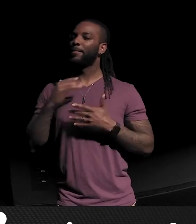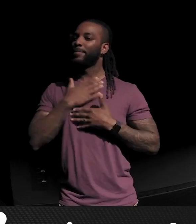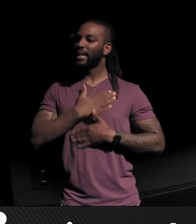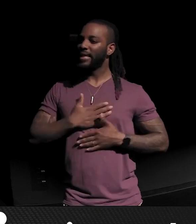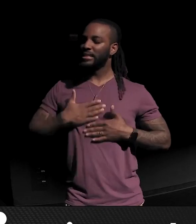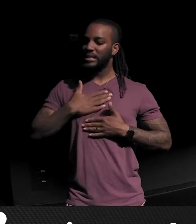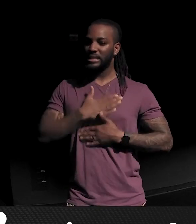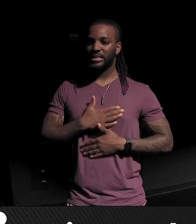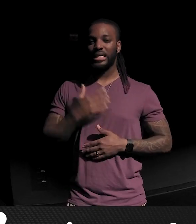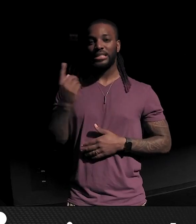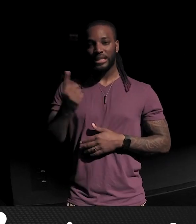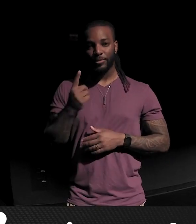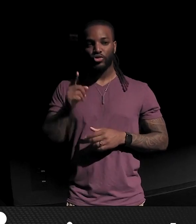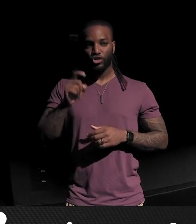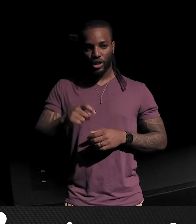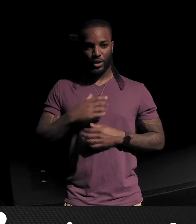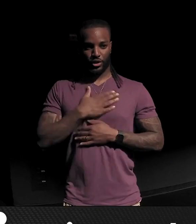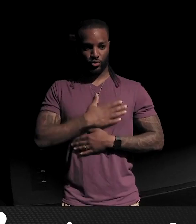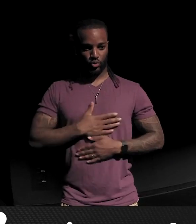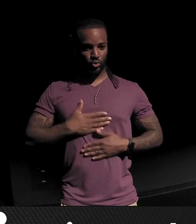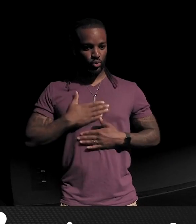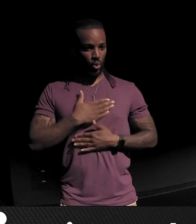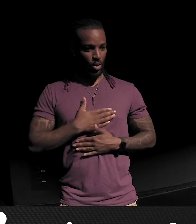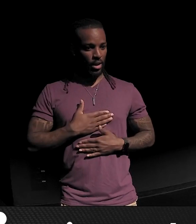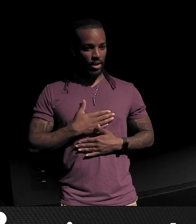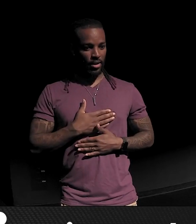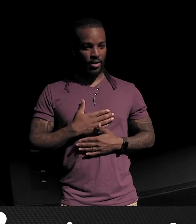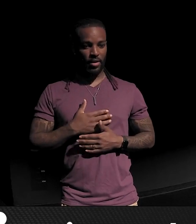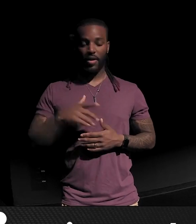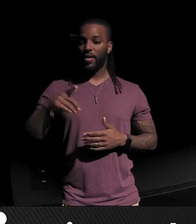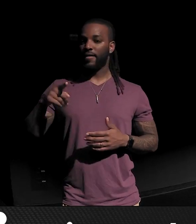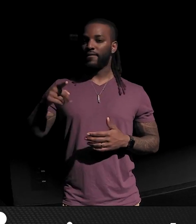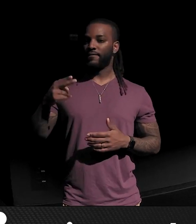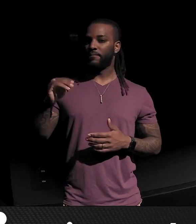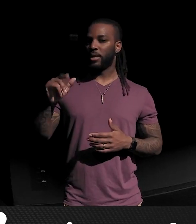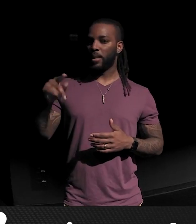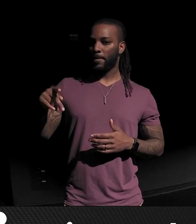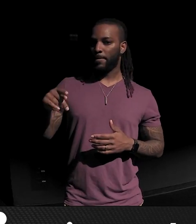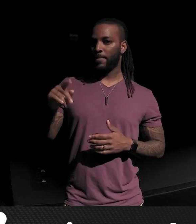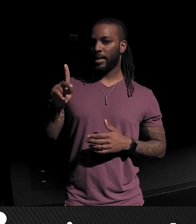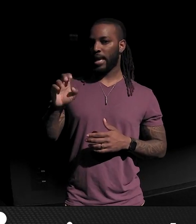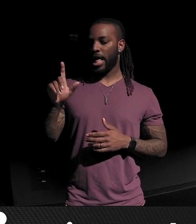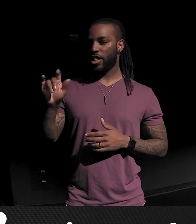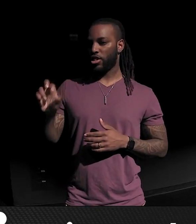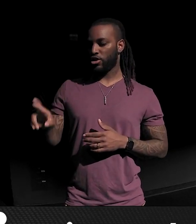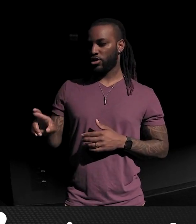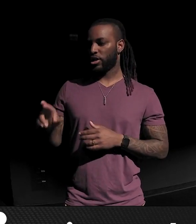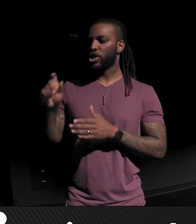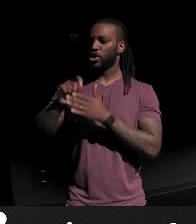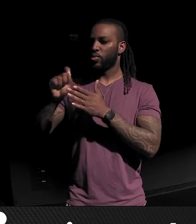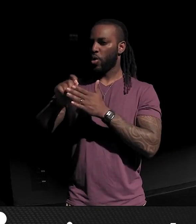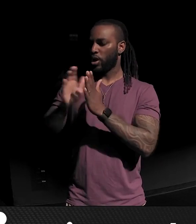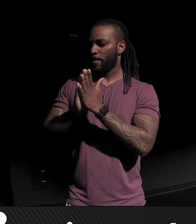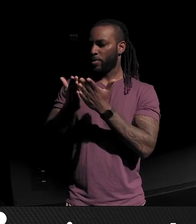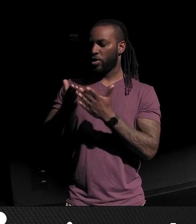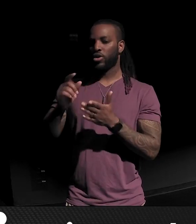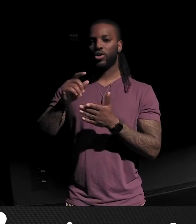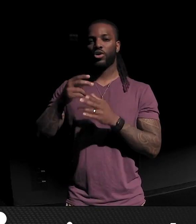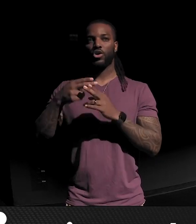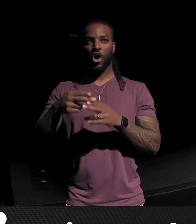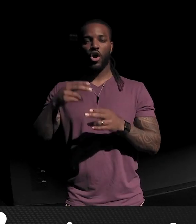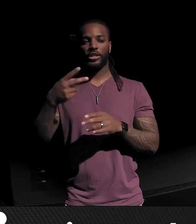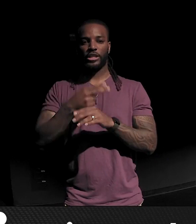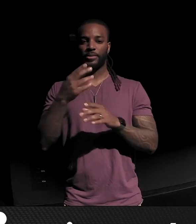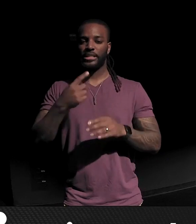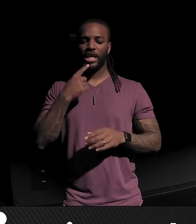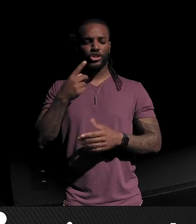something to be enjoyed. Philip Keller, he's a shepherd who wrote a book called A Shepherd's Look at Psalm 23, writes that sheep do not